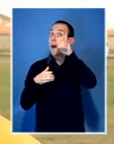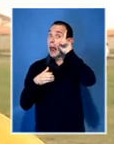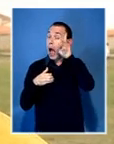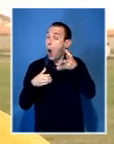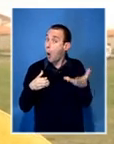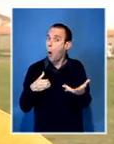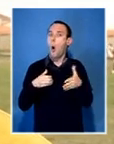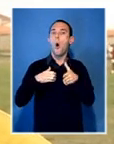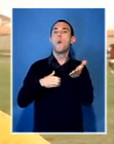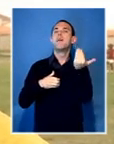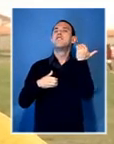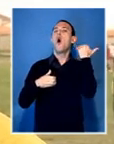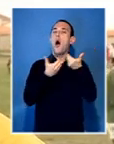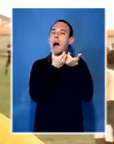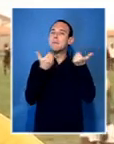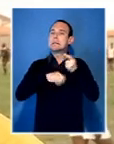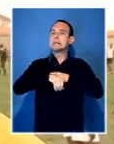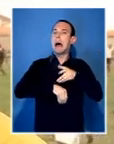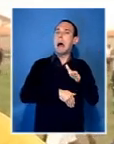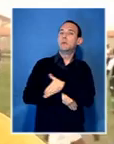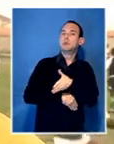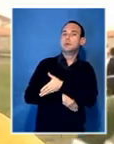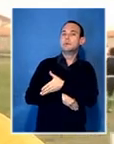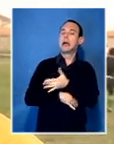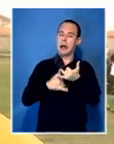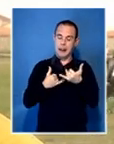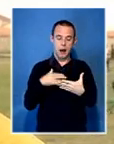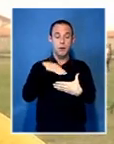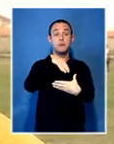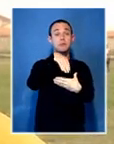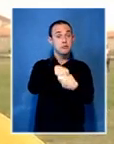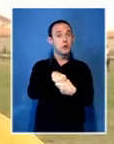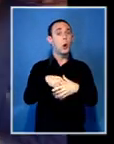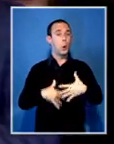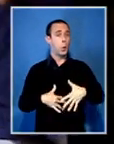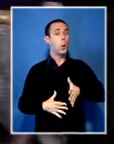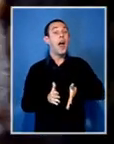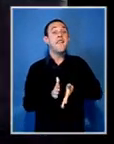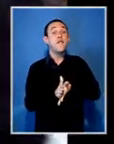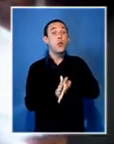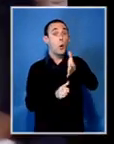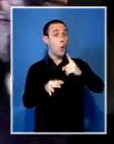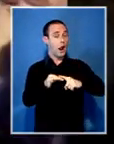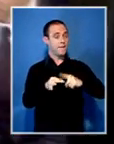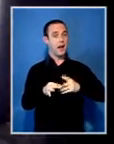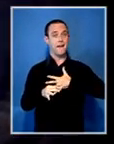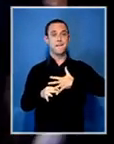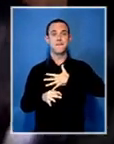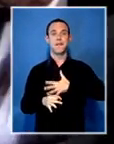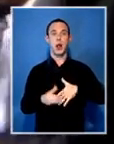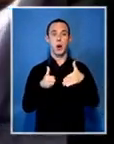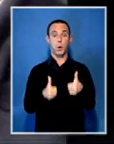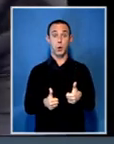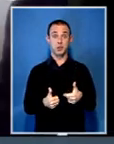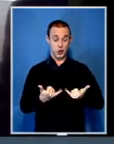previously disadvantaged community, it really means a lot for us to qualify. And on this day 20 years